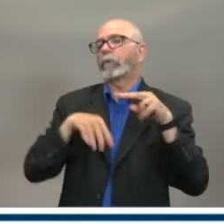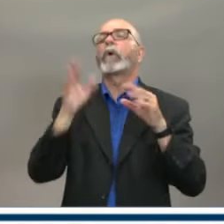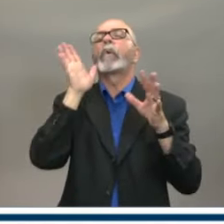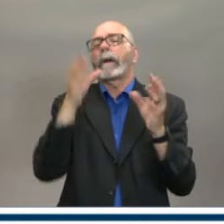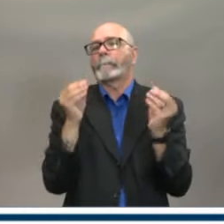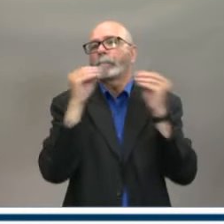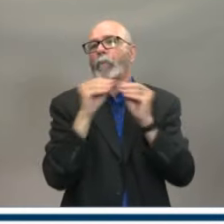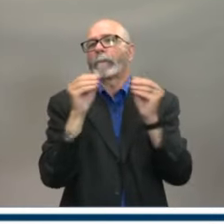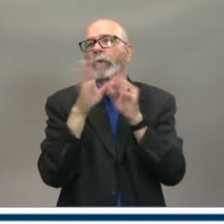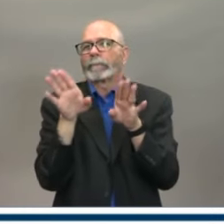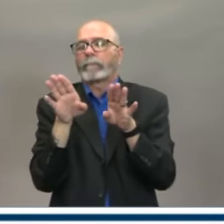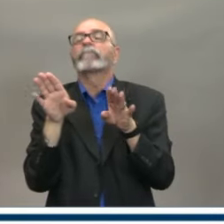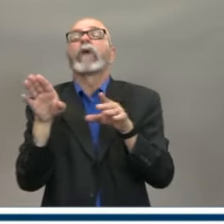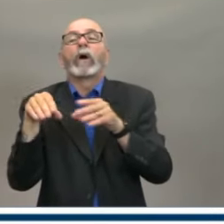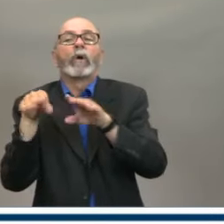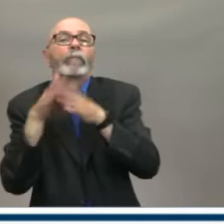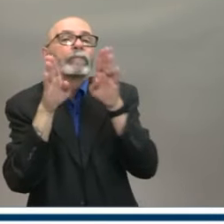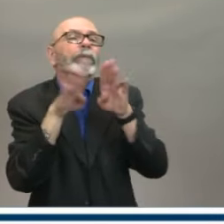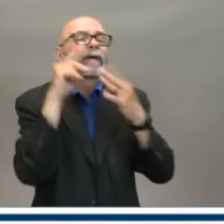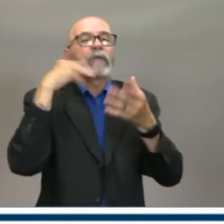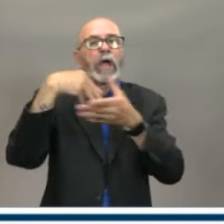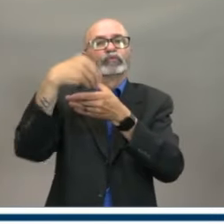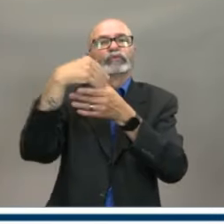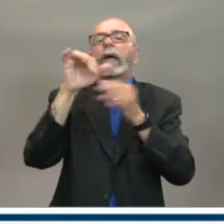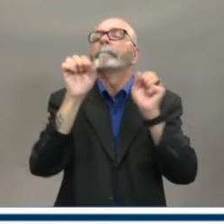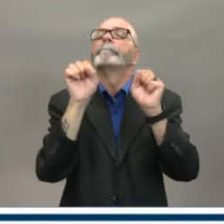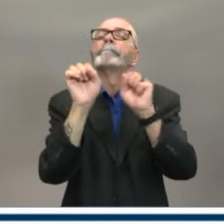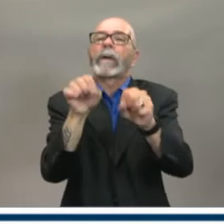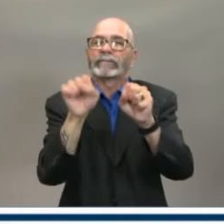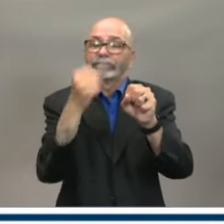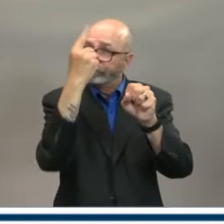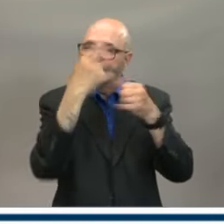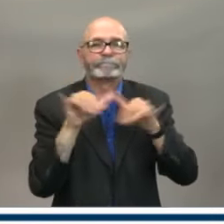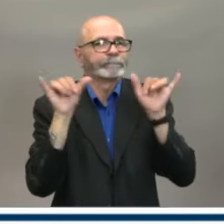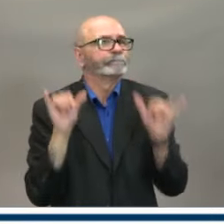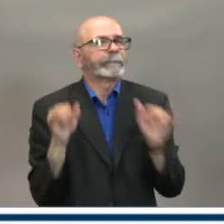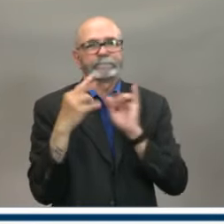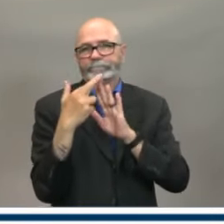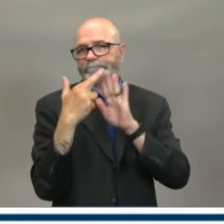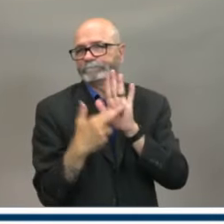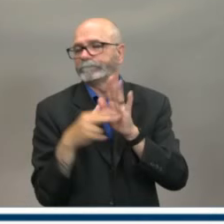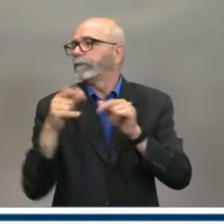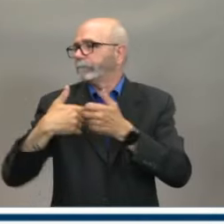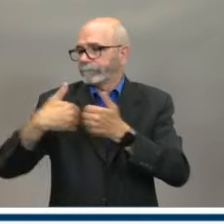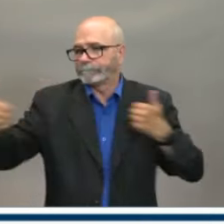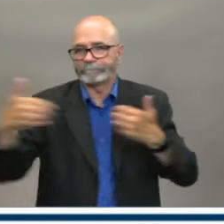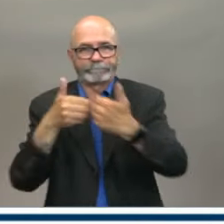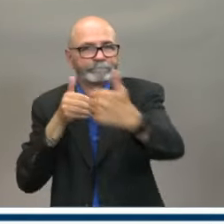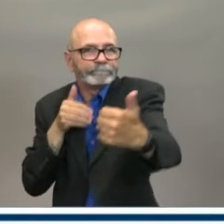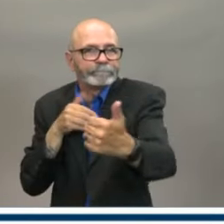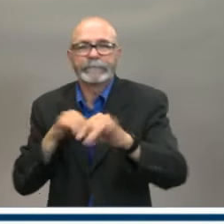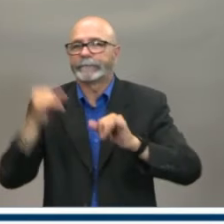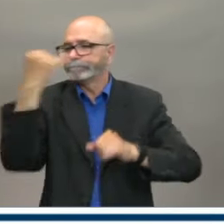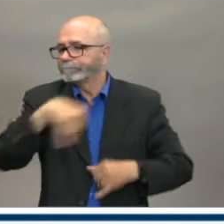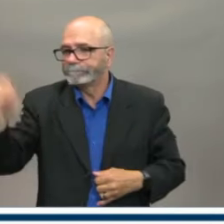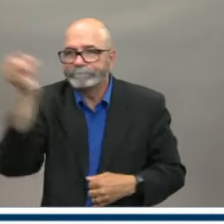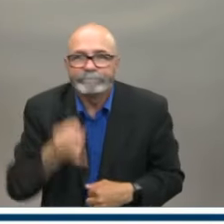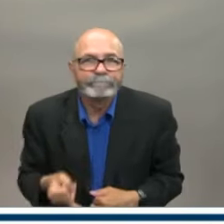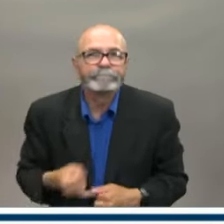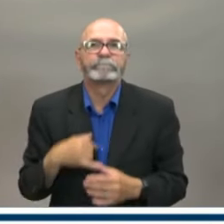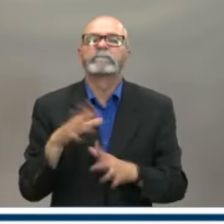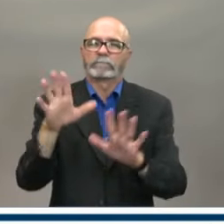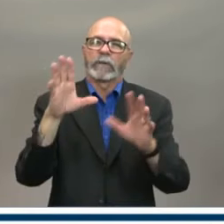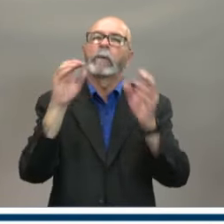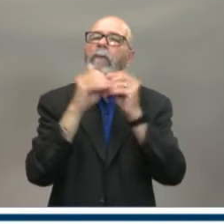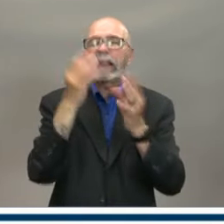outdoor spaces, while still following rules around social distancing, etc. So you'll hear more about that in the